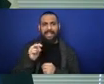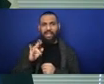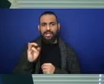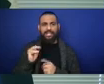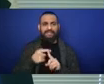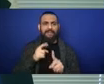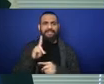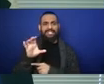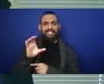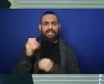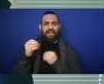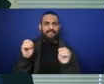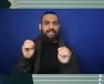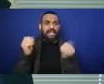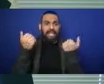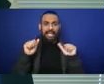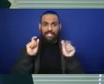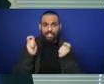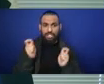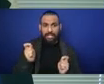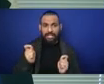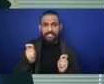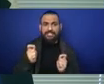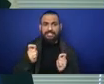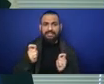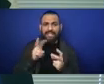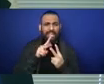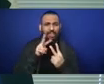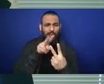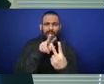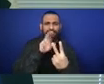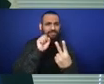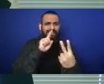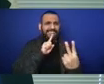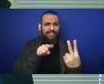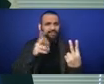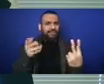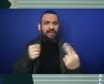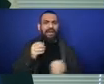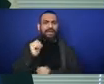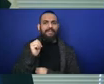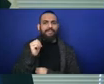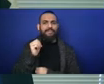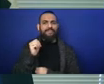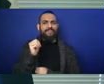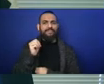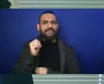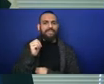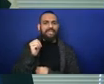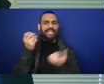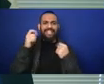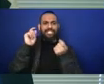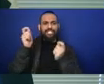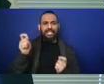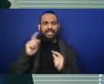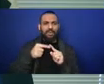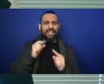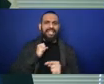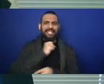checks, that's pretty straightforward in terms of who qualifies. Also, same thing for the child tax credit, although that has